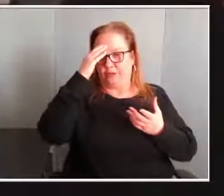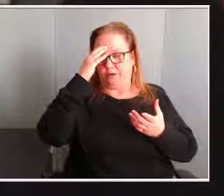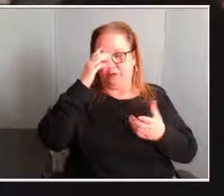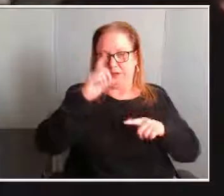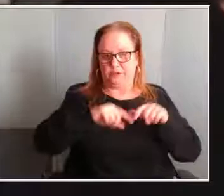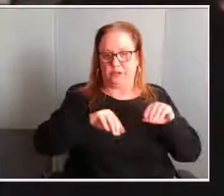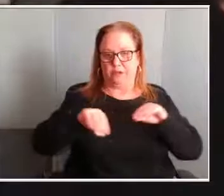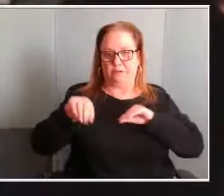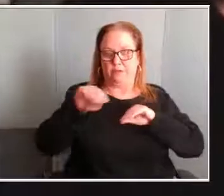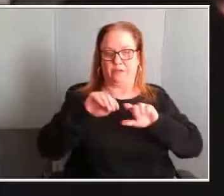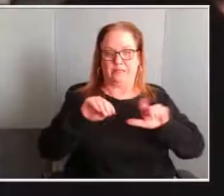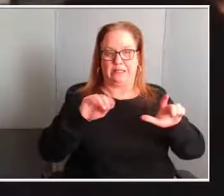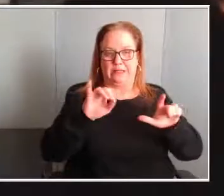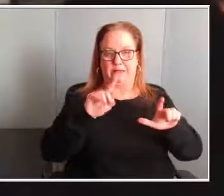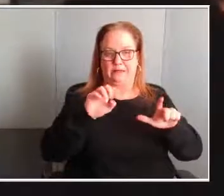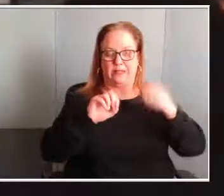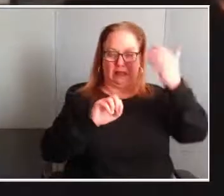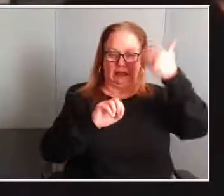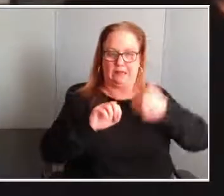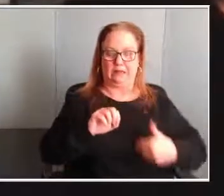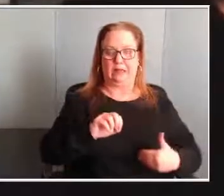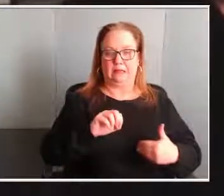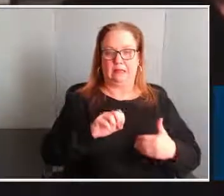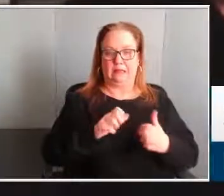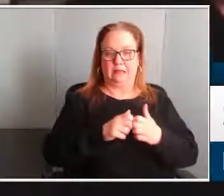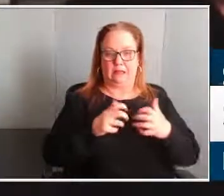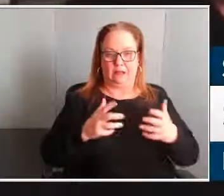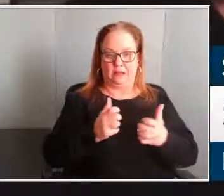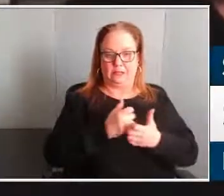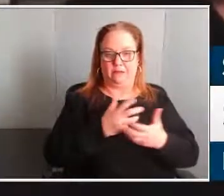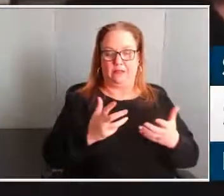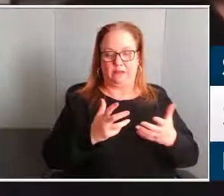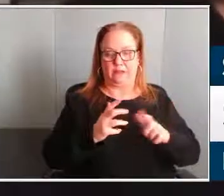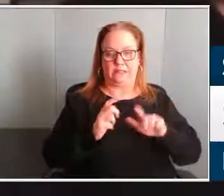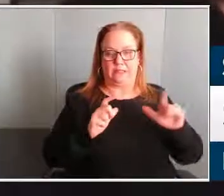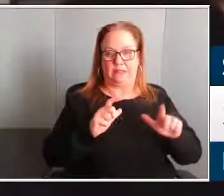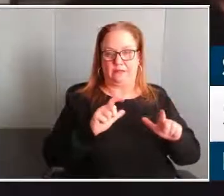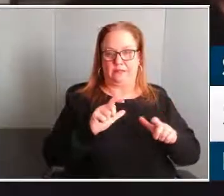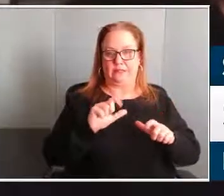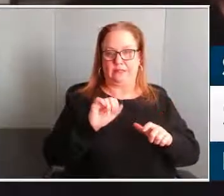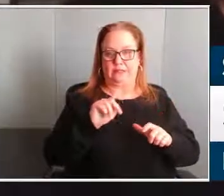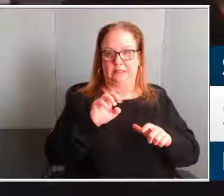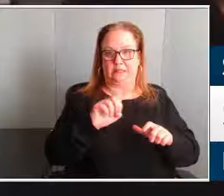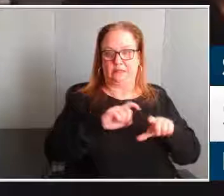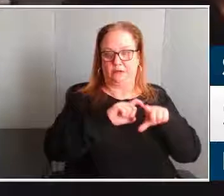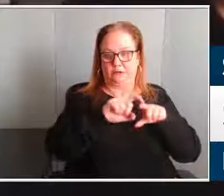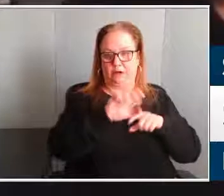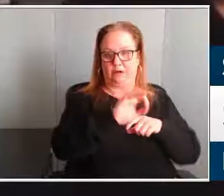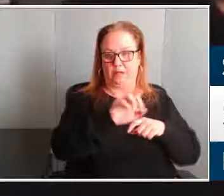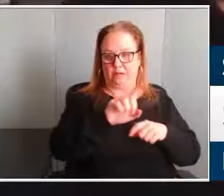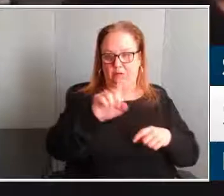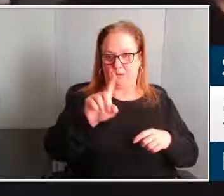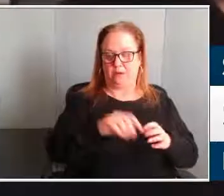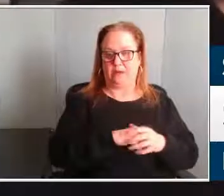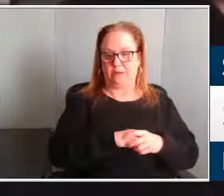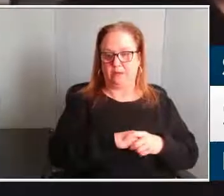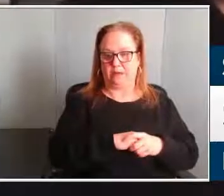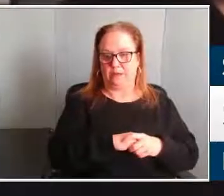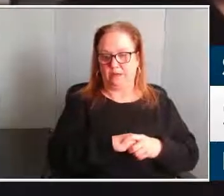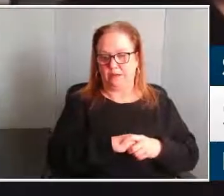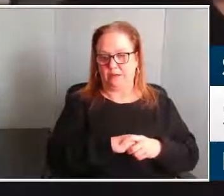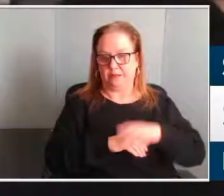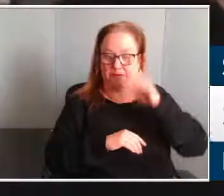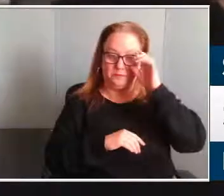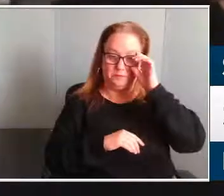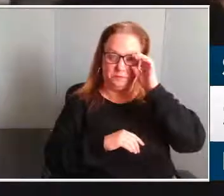move his left side at all. He had lost everything on his left side. So she said, just call 911. And